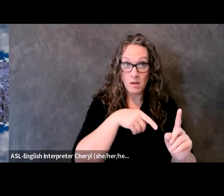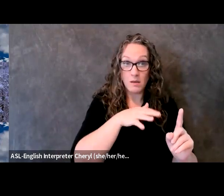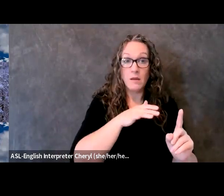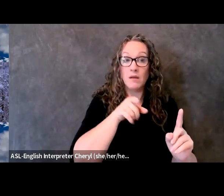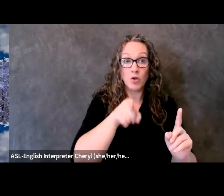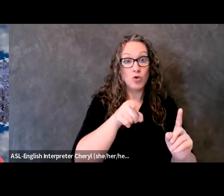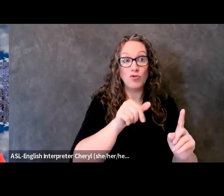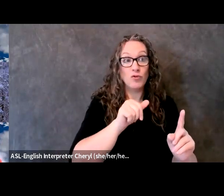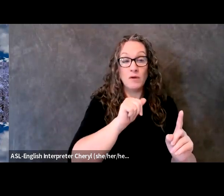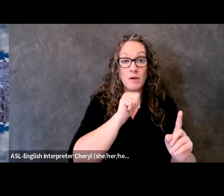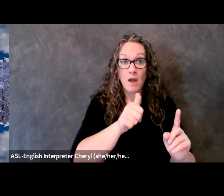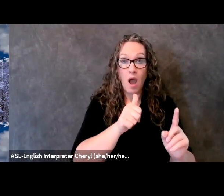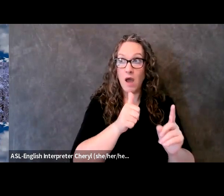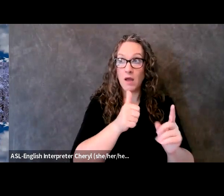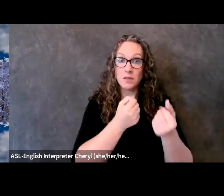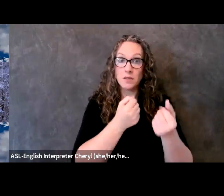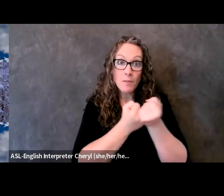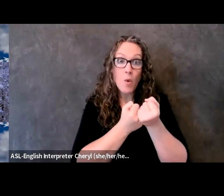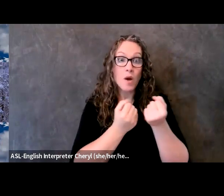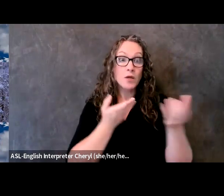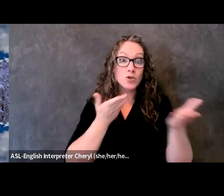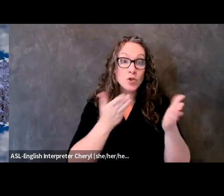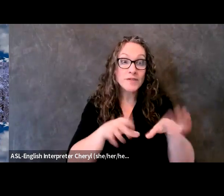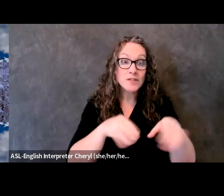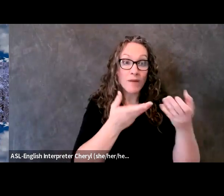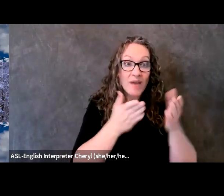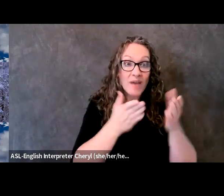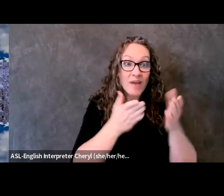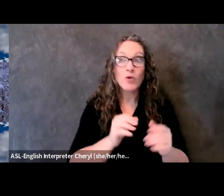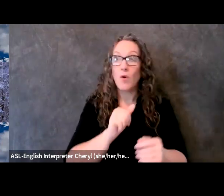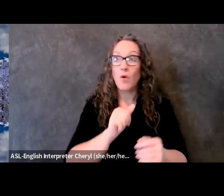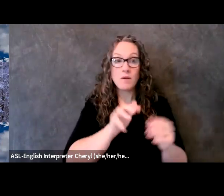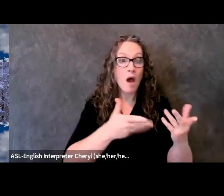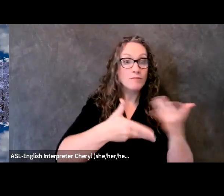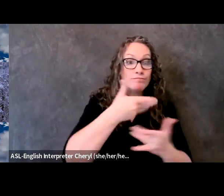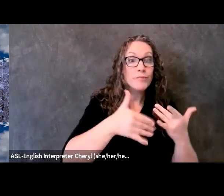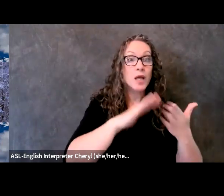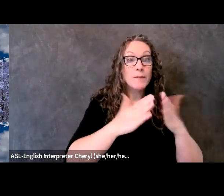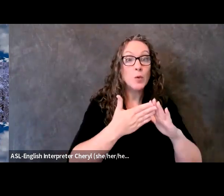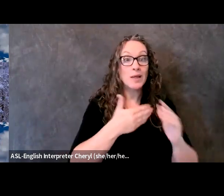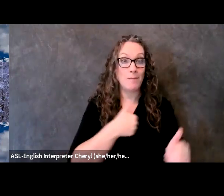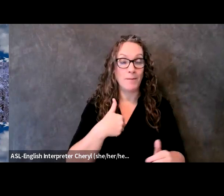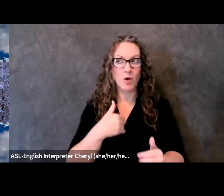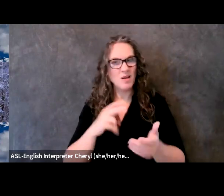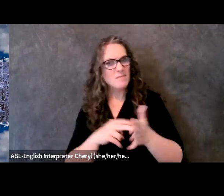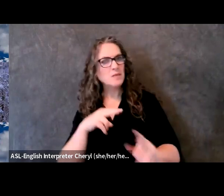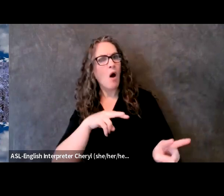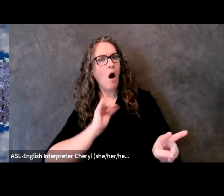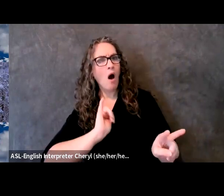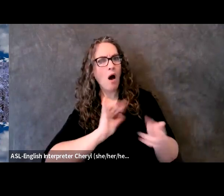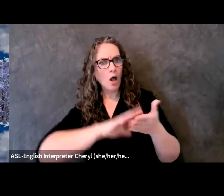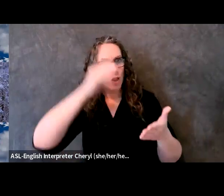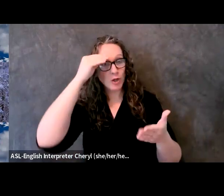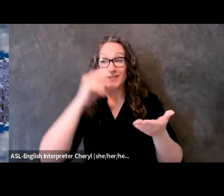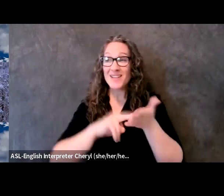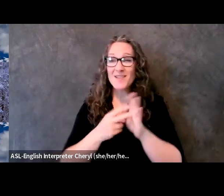support service provider supporting those with lived experience or community members with lived experience. And this will give us an opportunity for